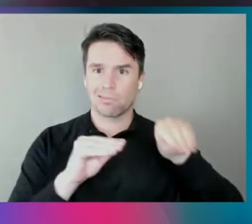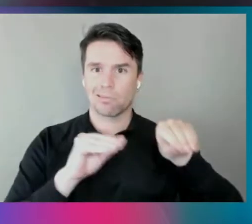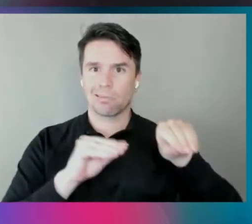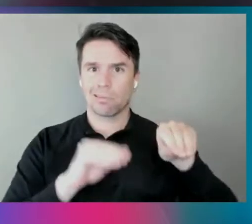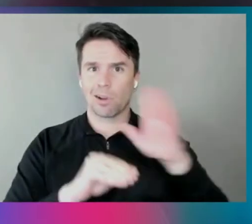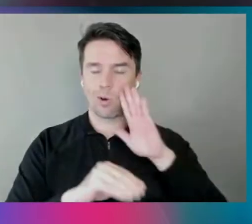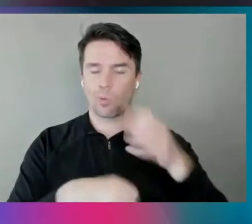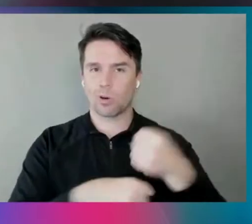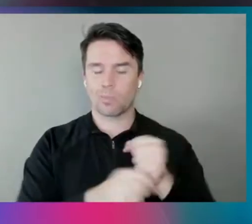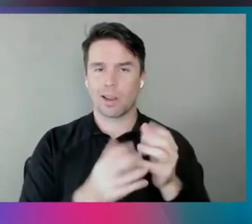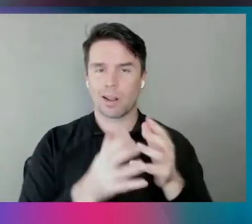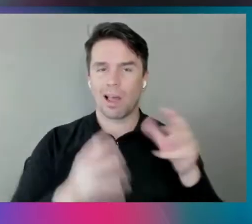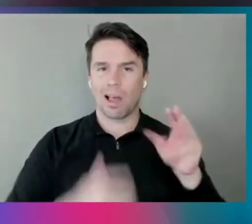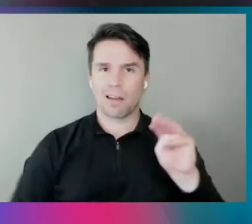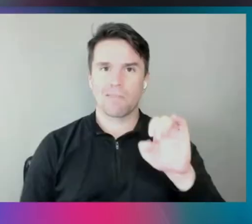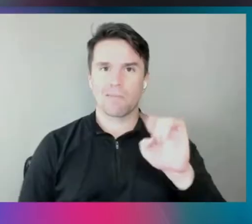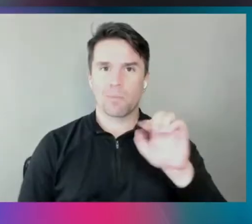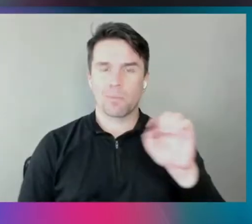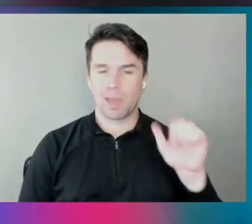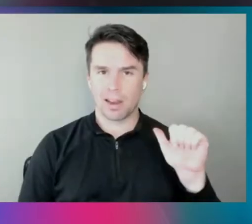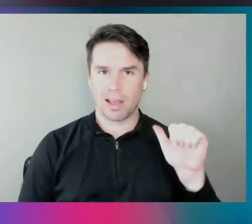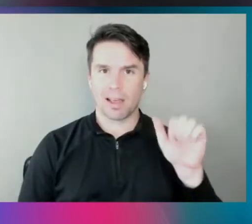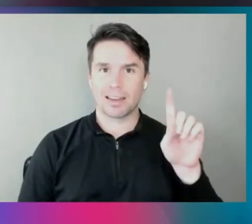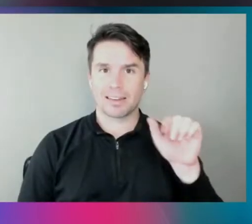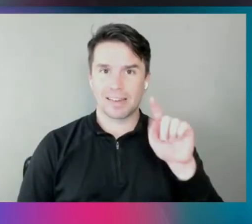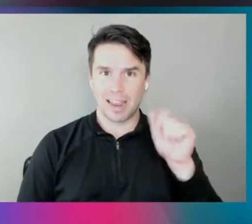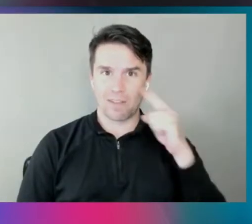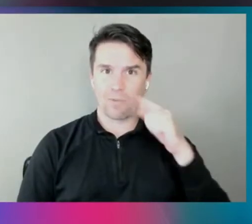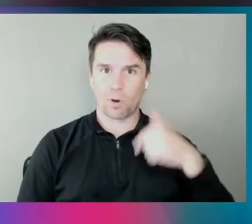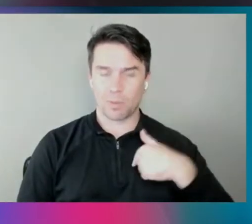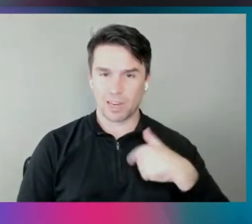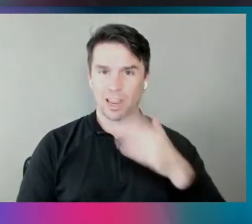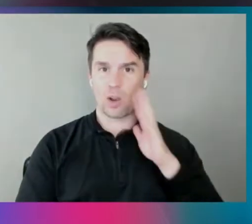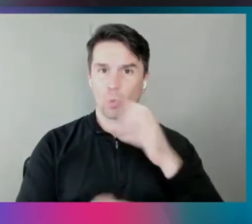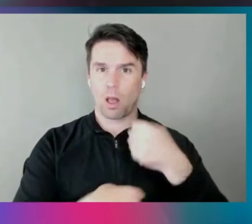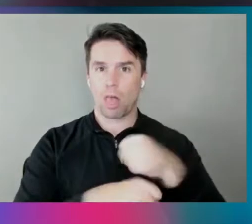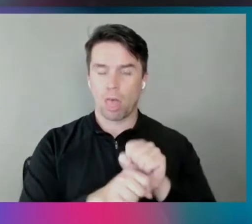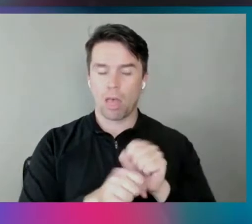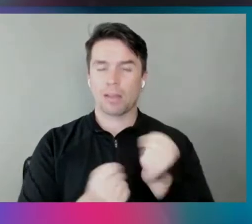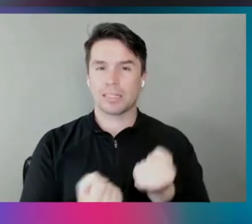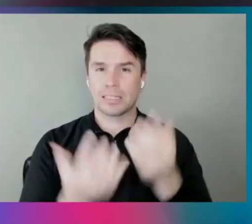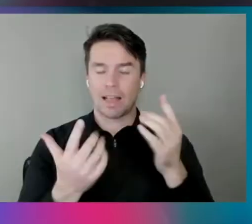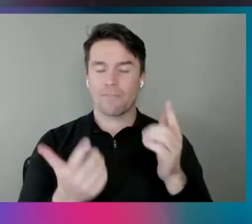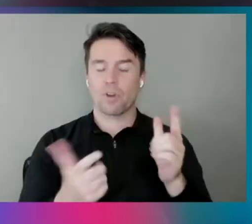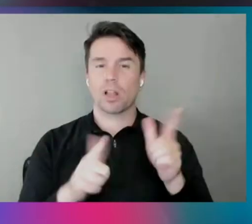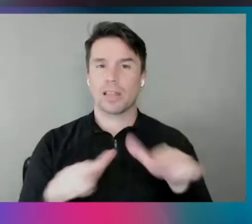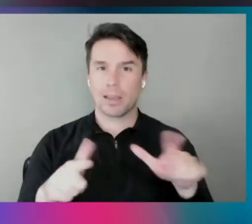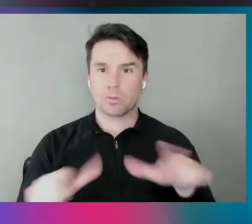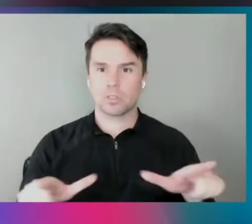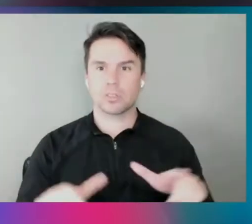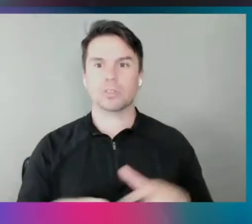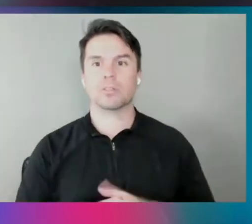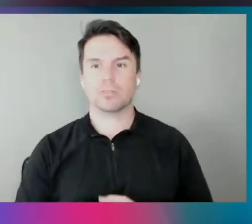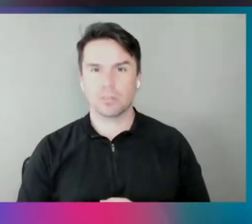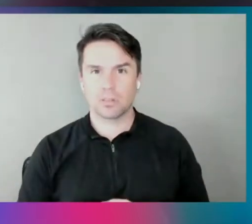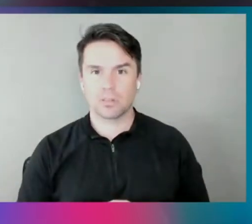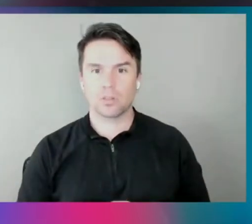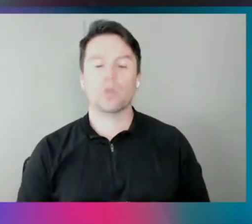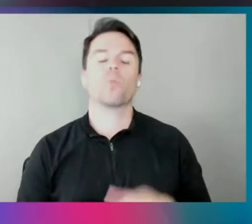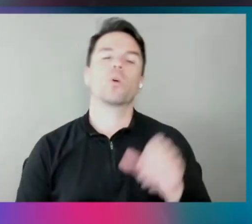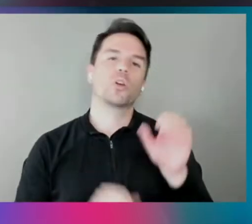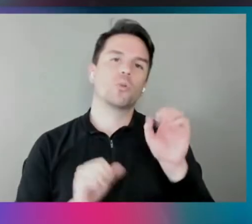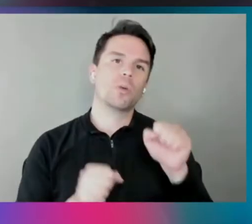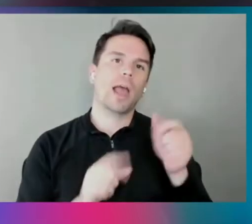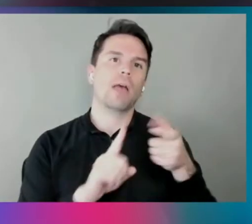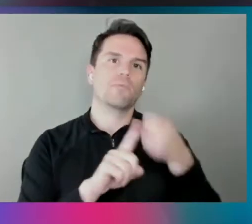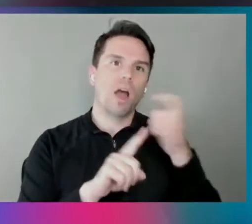Correct. In multiple languages. In multiple languages. It doesn't generate in multiple languages, but you can feed it. I can feed it from multiple languages, I'm saying. Yeah.